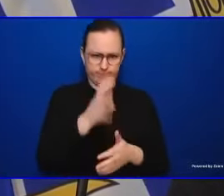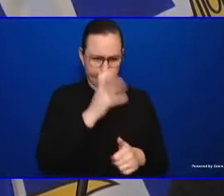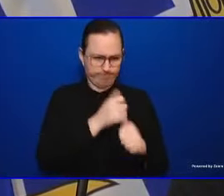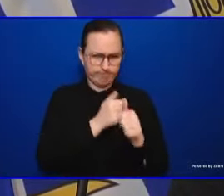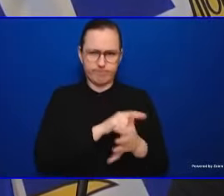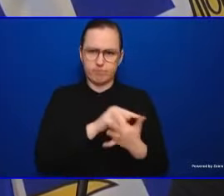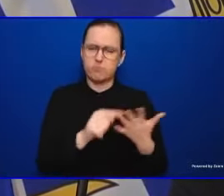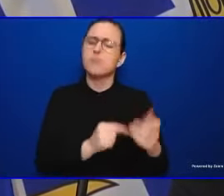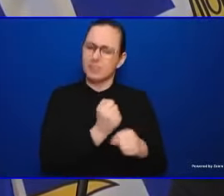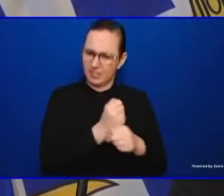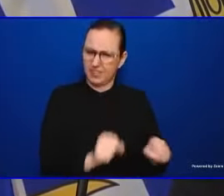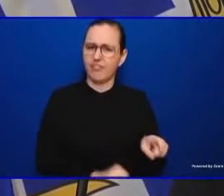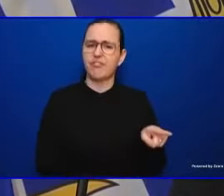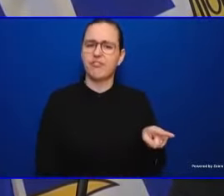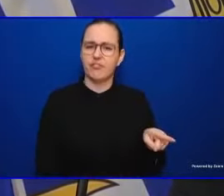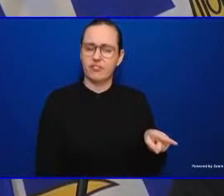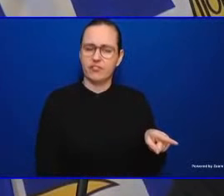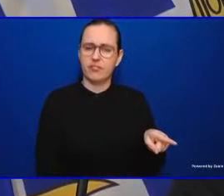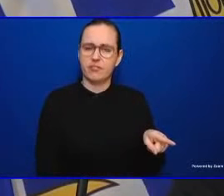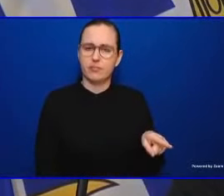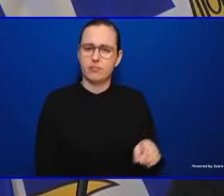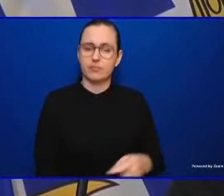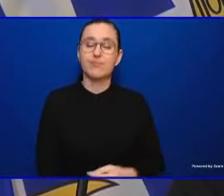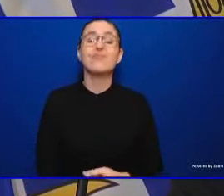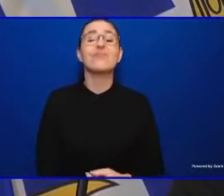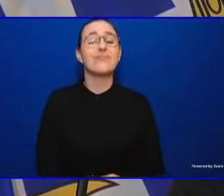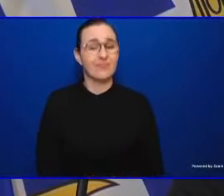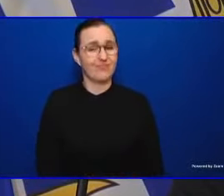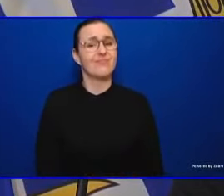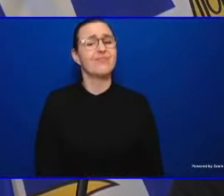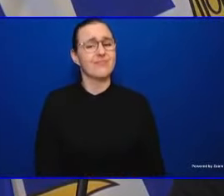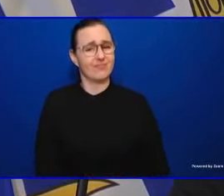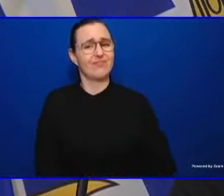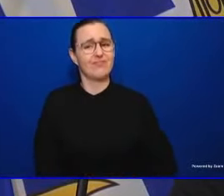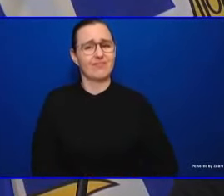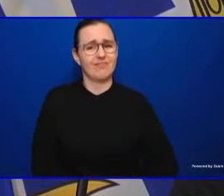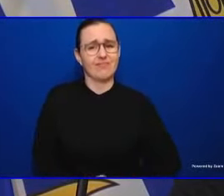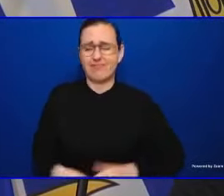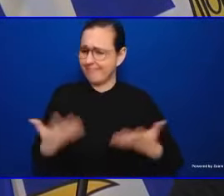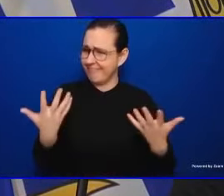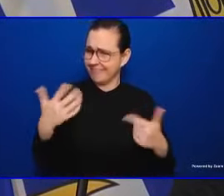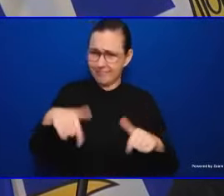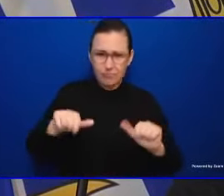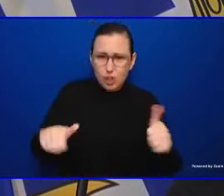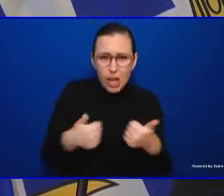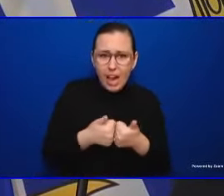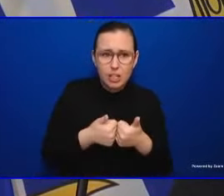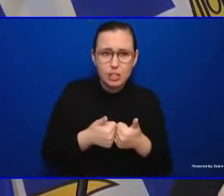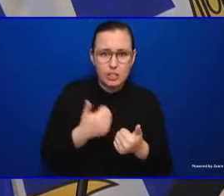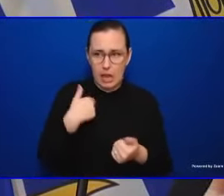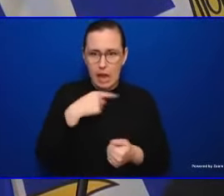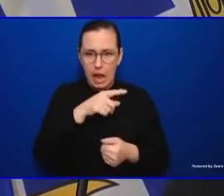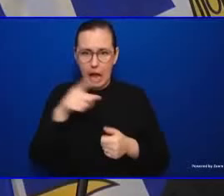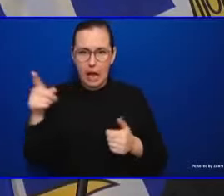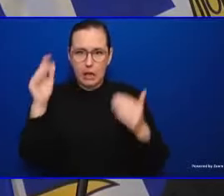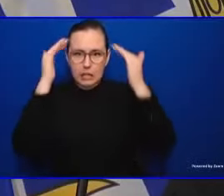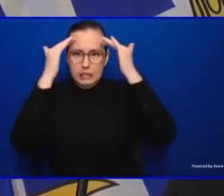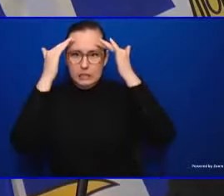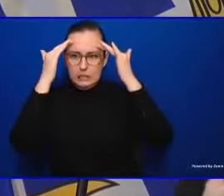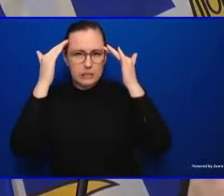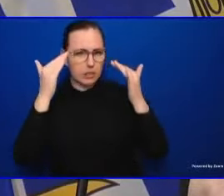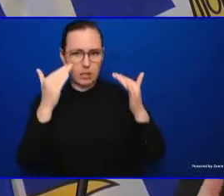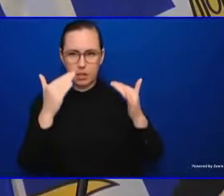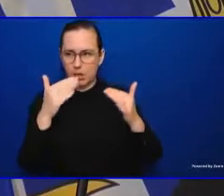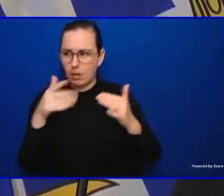our communities, how that's going to affect schools, and we've been working very hard this week to make sure that we have contingency plans in place